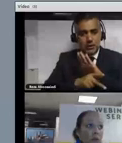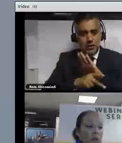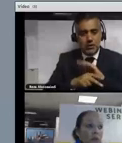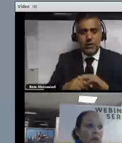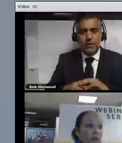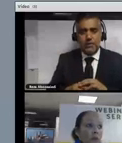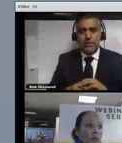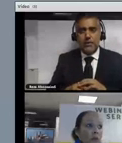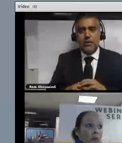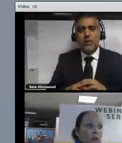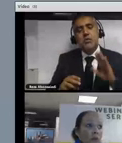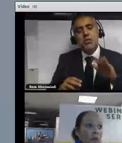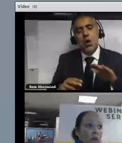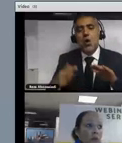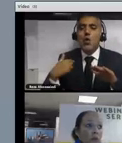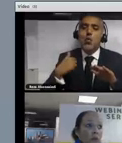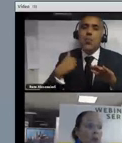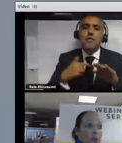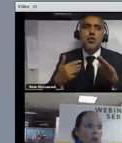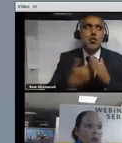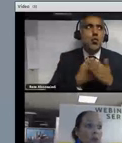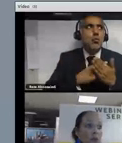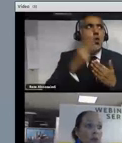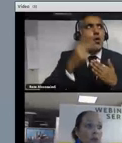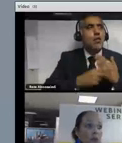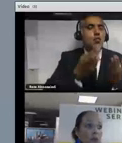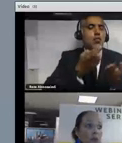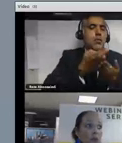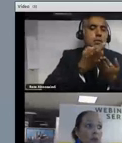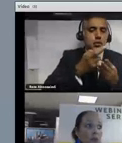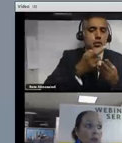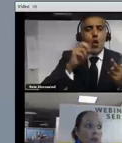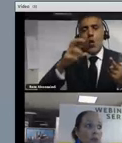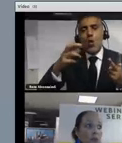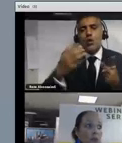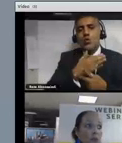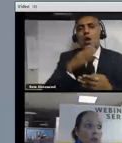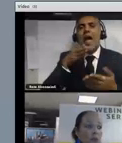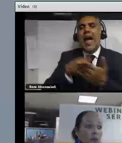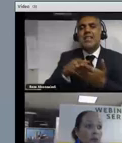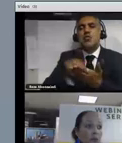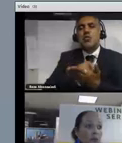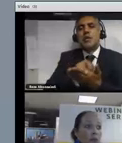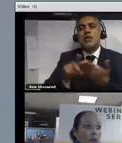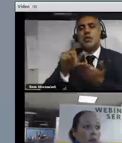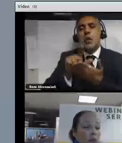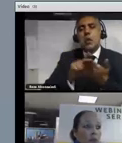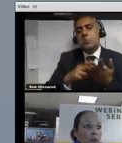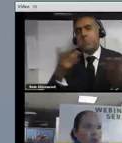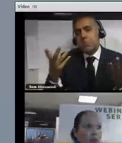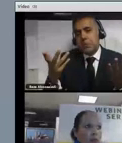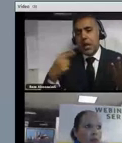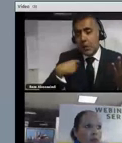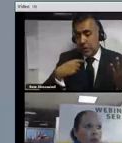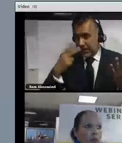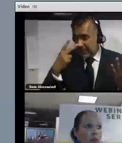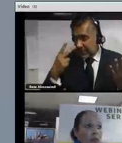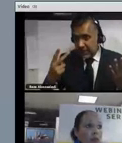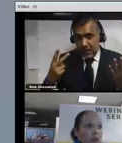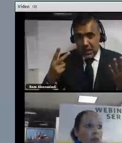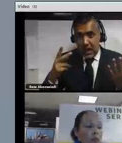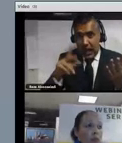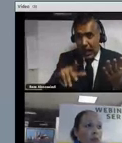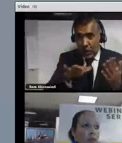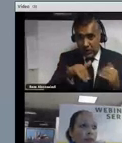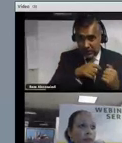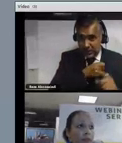we have a new program for rehabilitation, or we have a new anti-discrimination law, and we want to see, well, has this